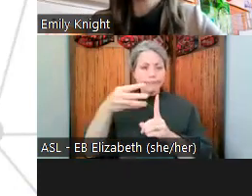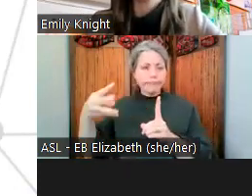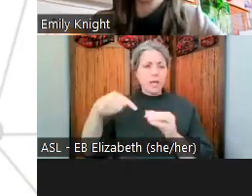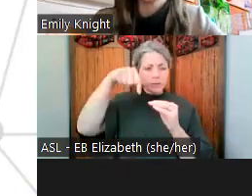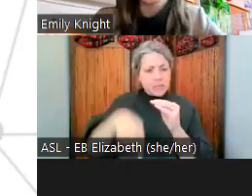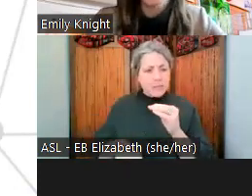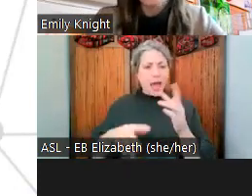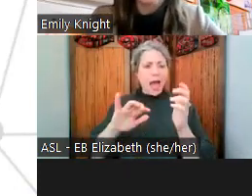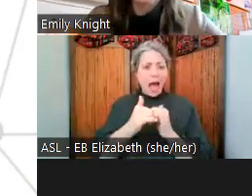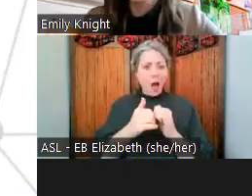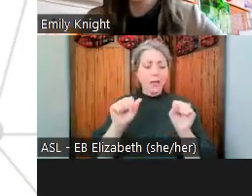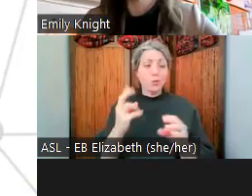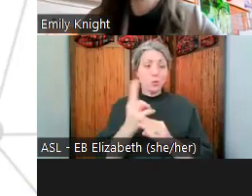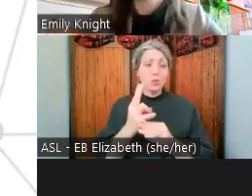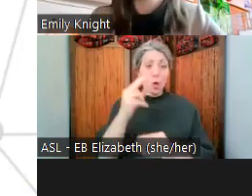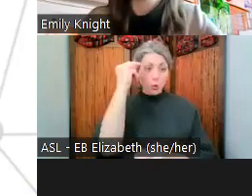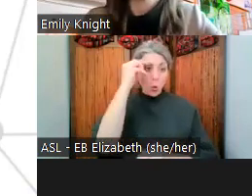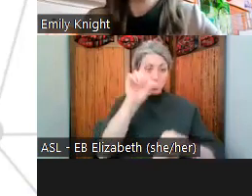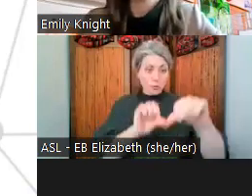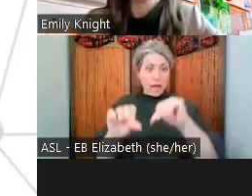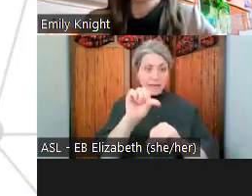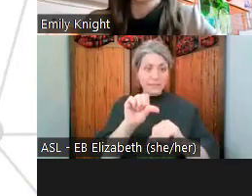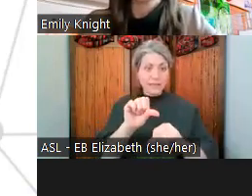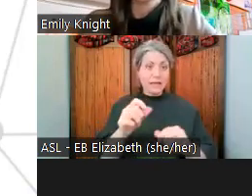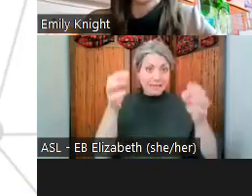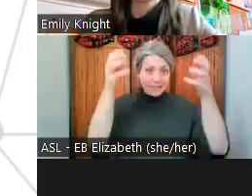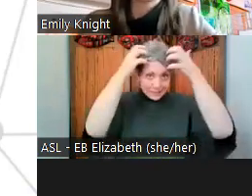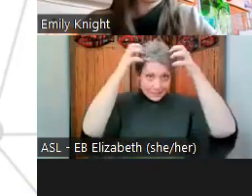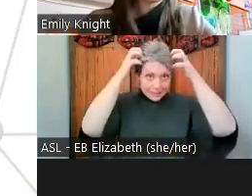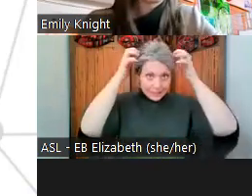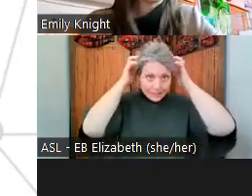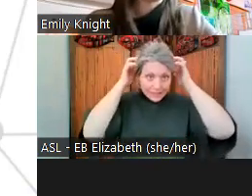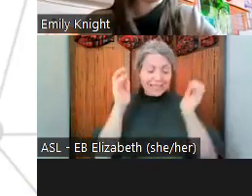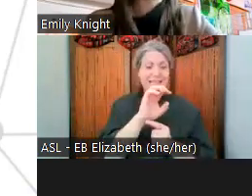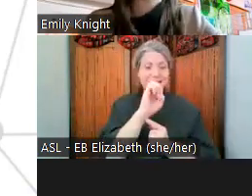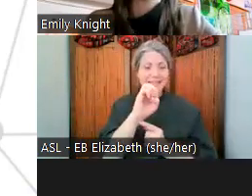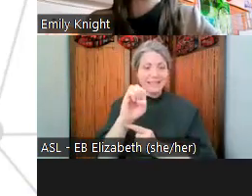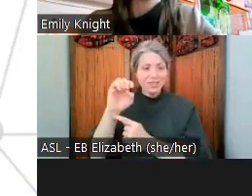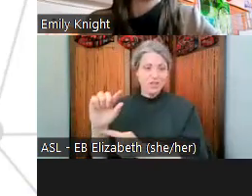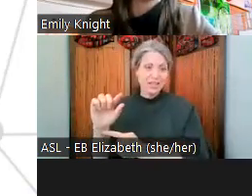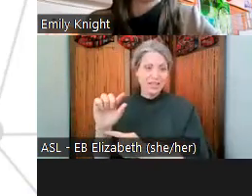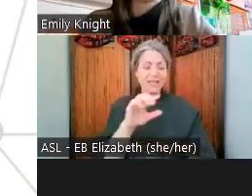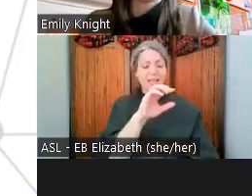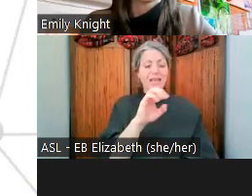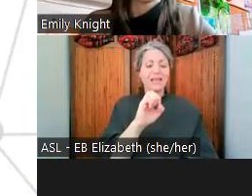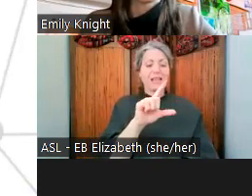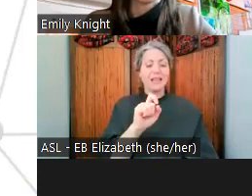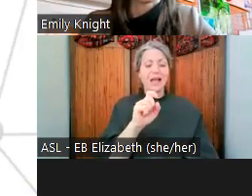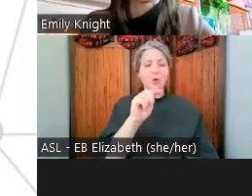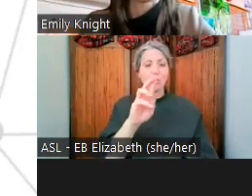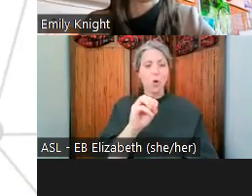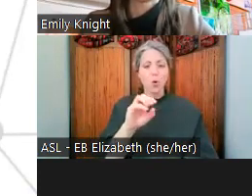how we can use neuroscientific tools like electroencephalography or EEG to help us understand those building blocks of